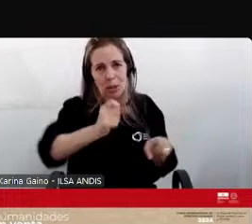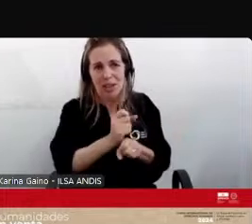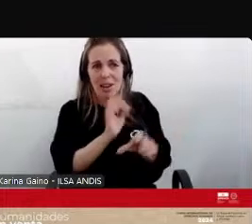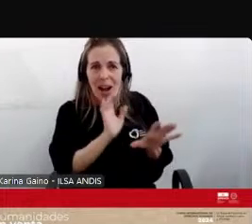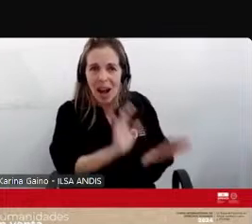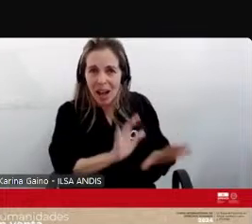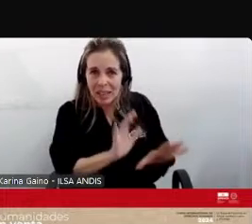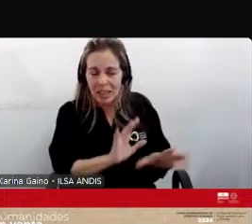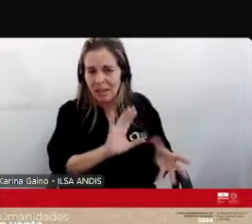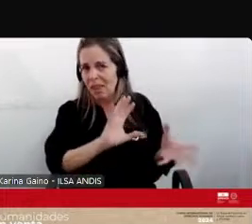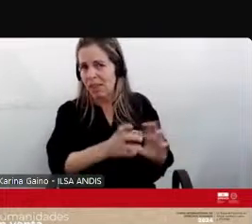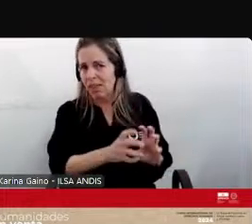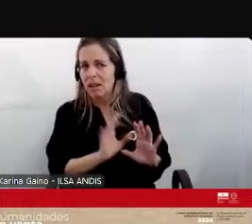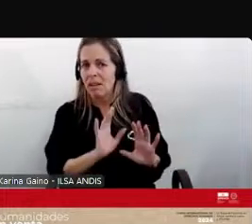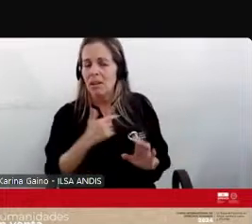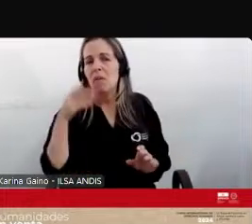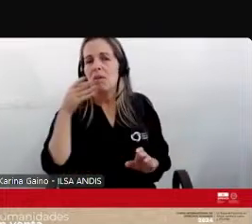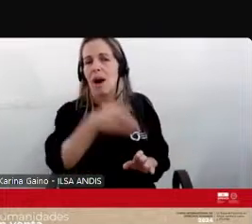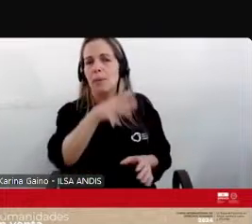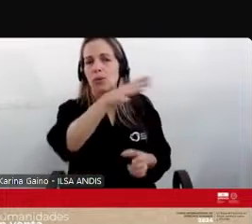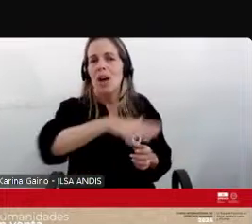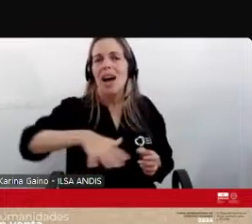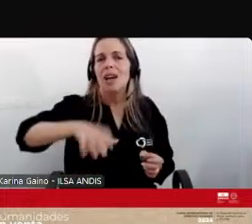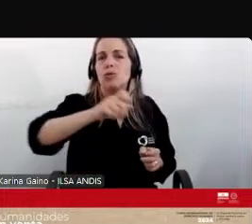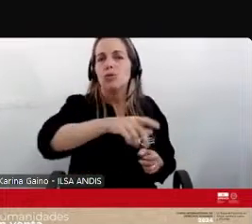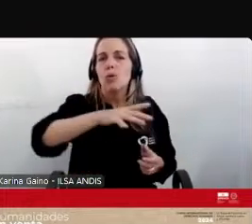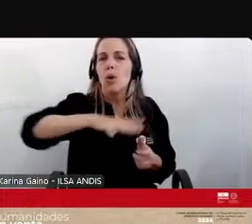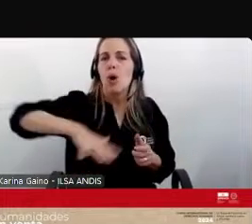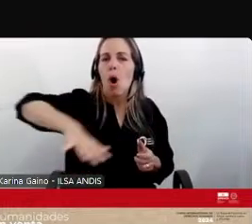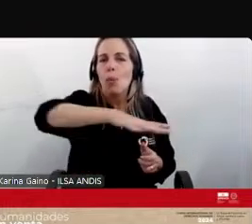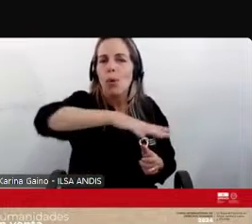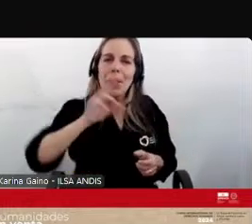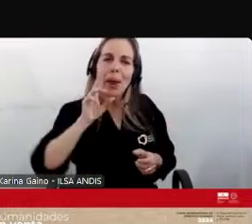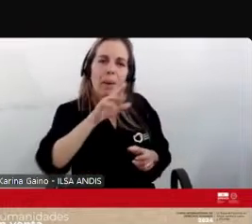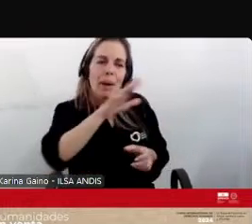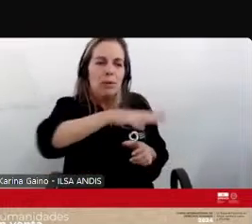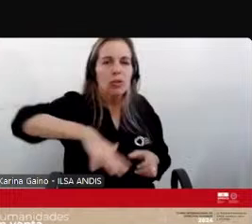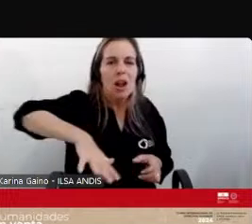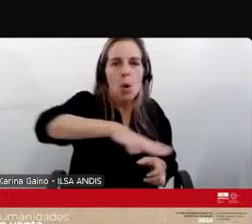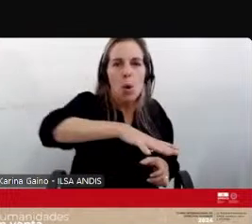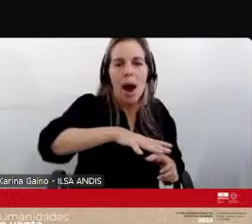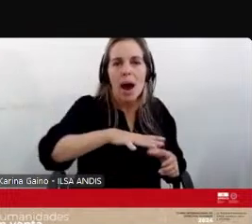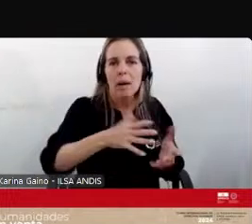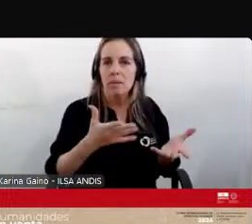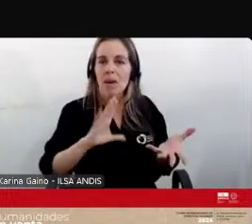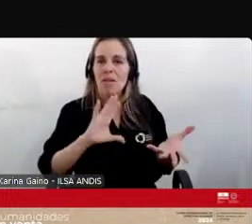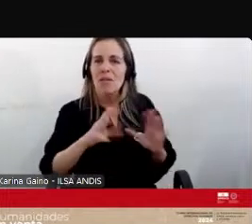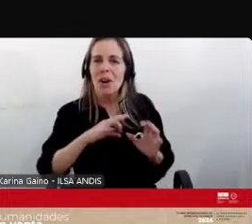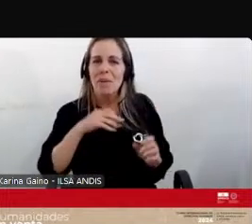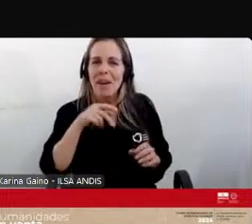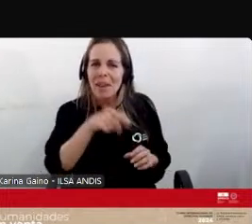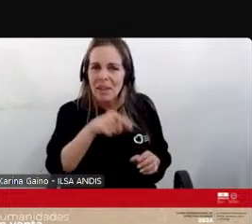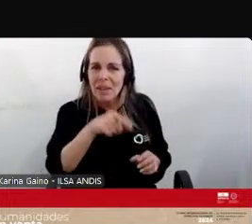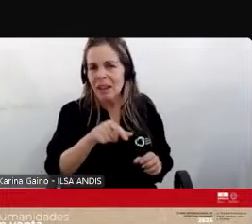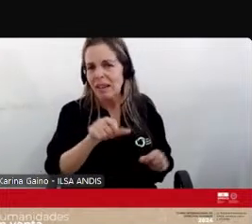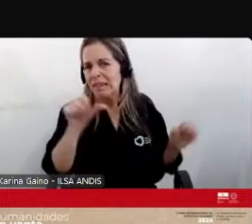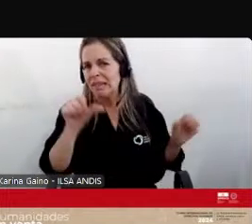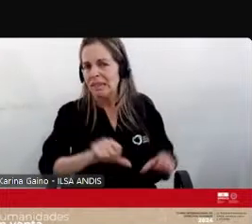see high levels of precarious living situations. We see high rates of malnutrition, but